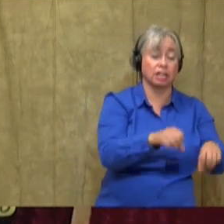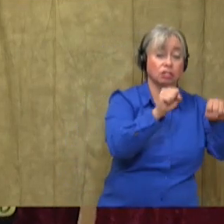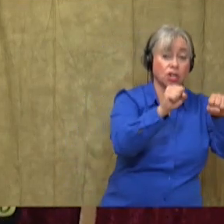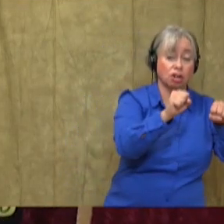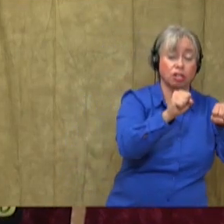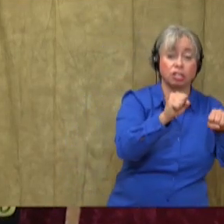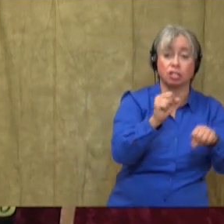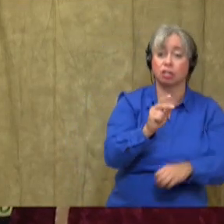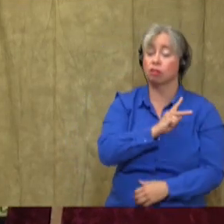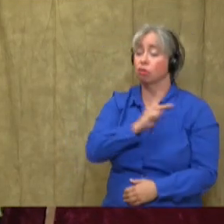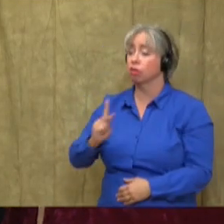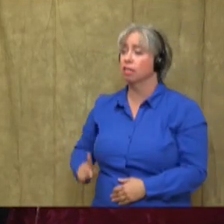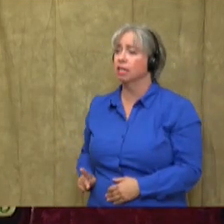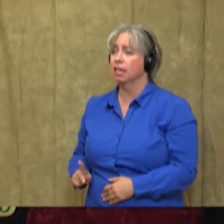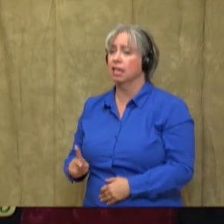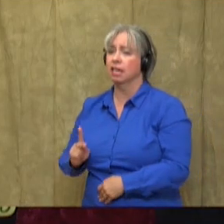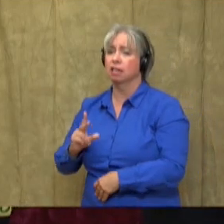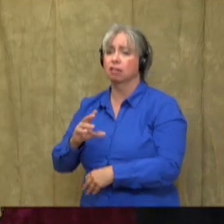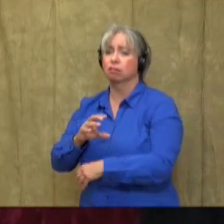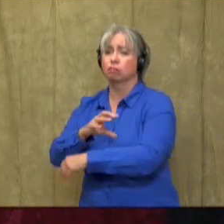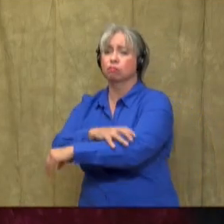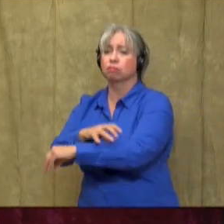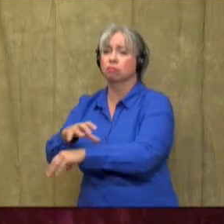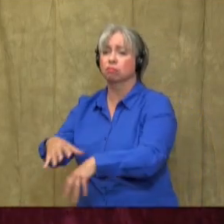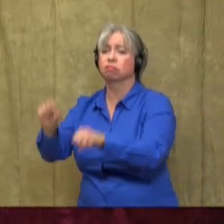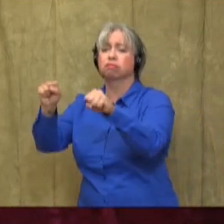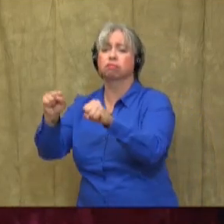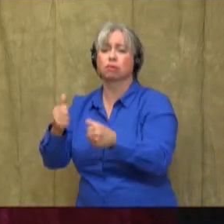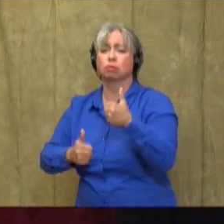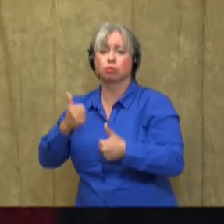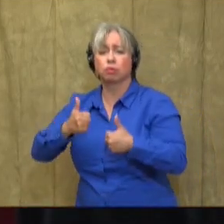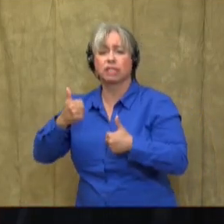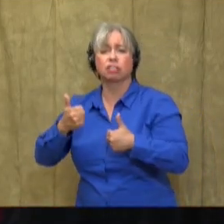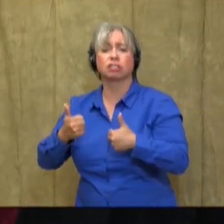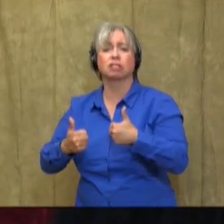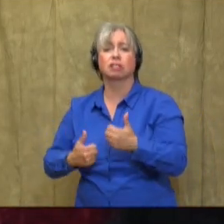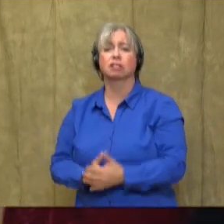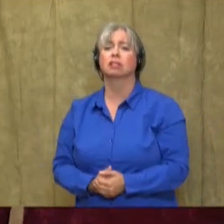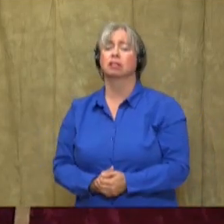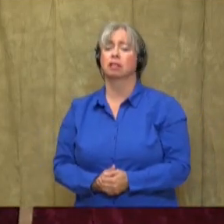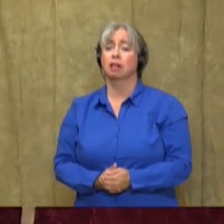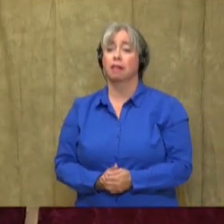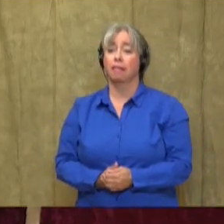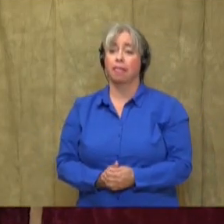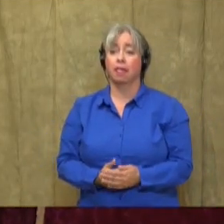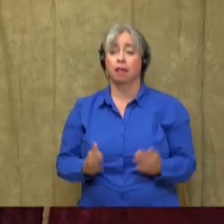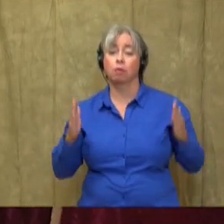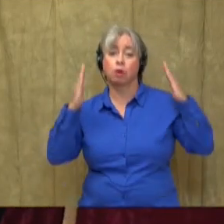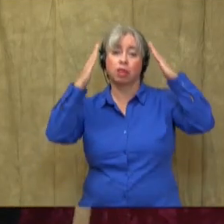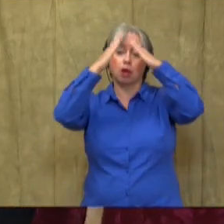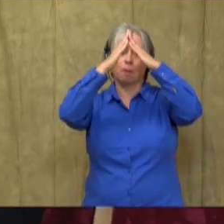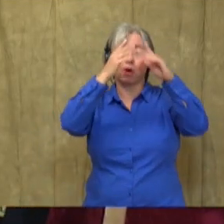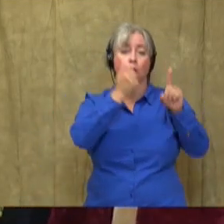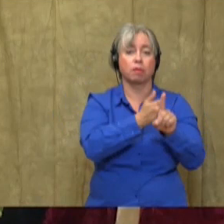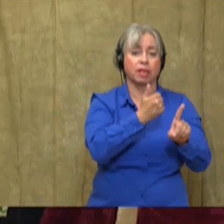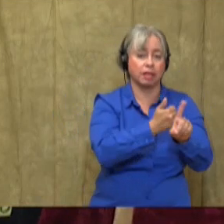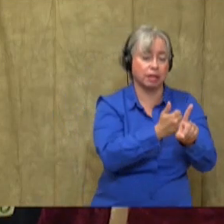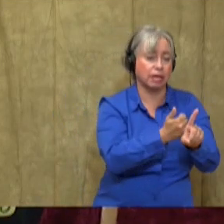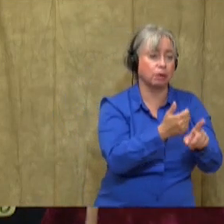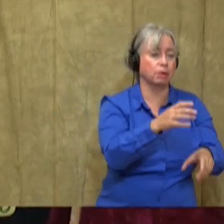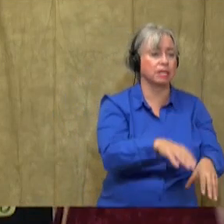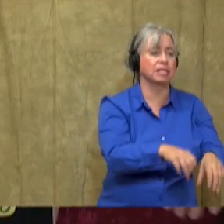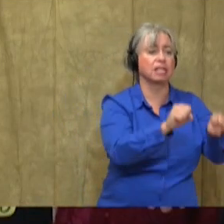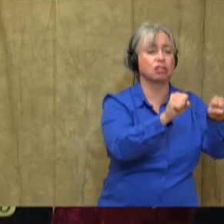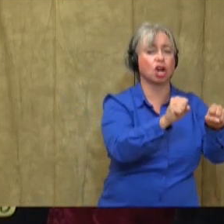lot of argument over that, and a lot of people had different ideas about that. Well, the Pope thought he was in charge, and the king thought he was